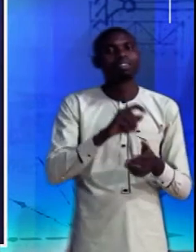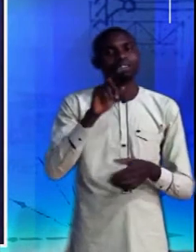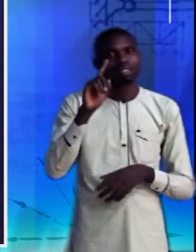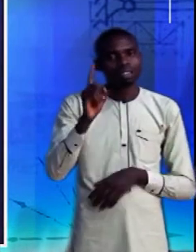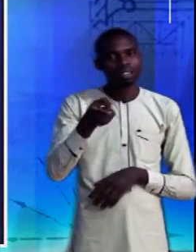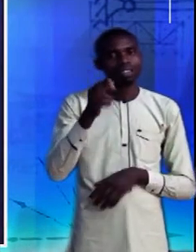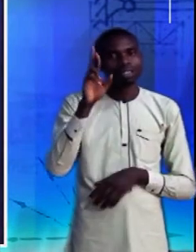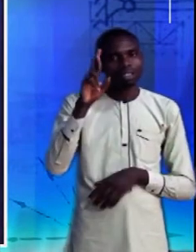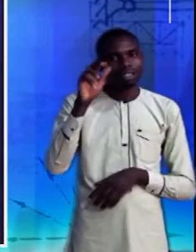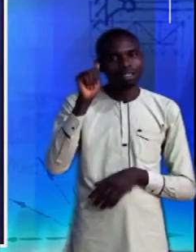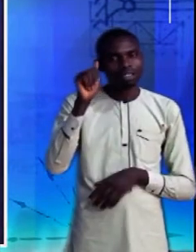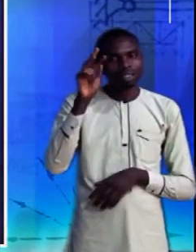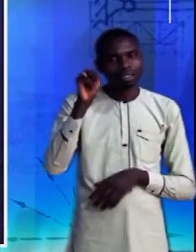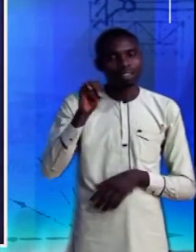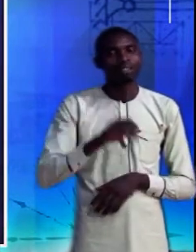to spend